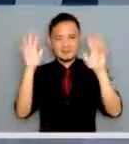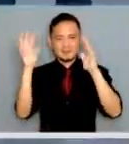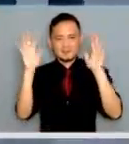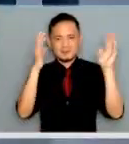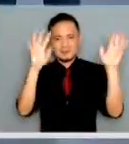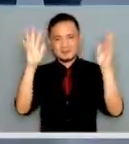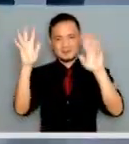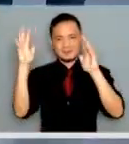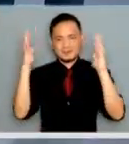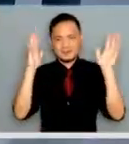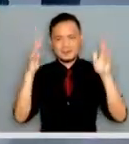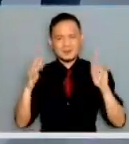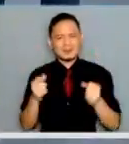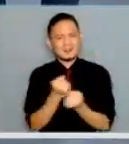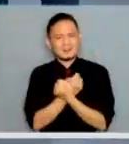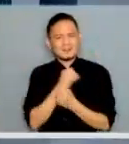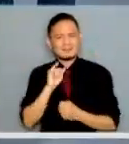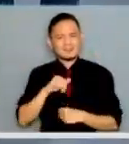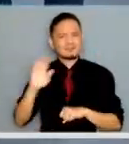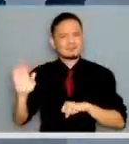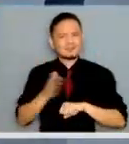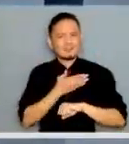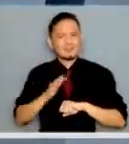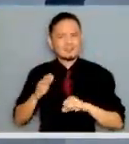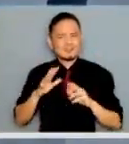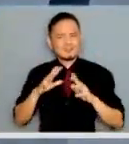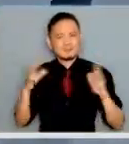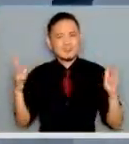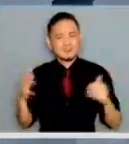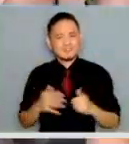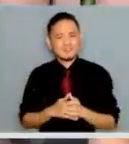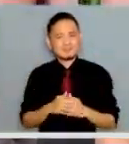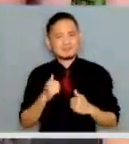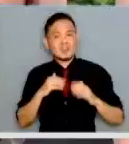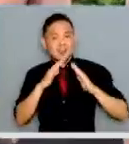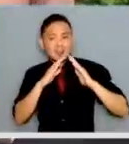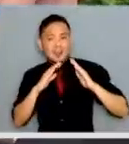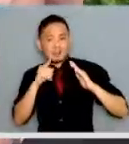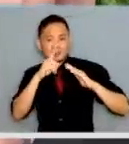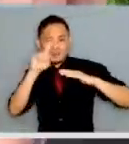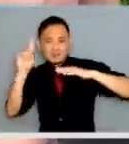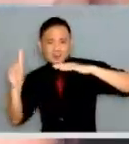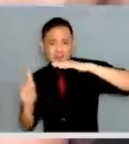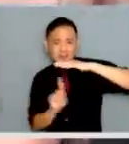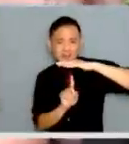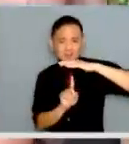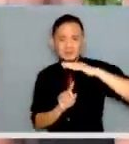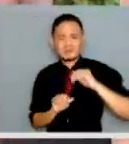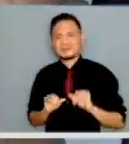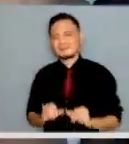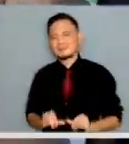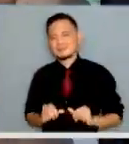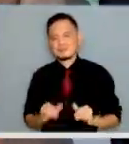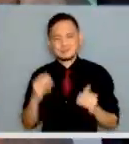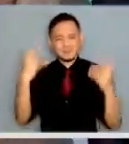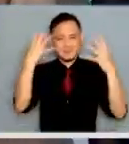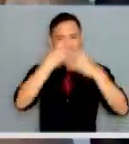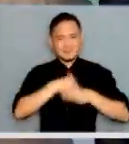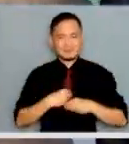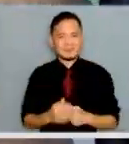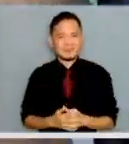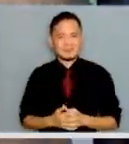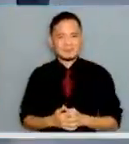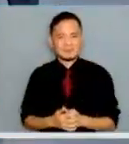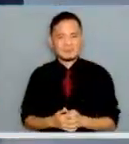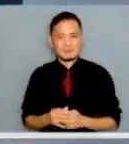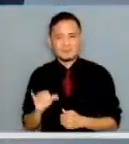Woo! I love that song so much. Diba, live in my house, I'll be your shelter. Yes. Ganda! I love it! I think your favorite's actually yung